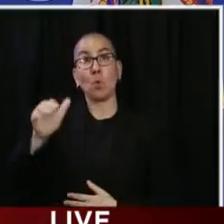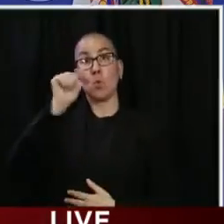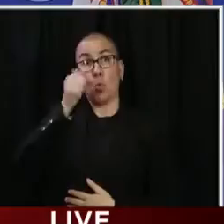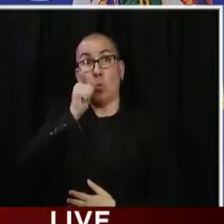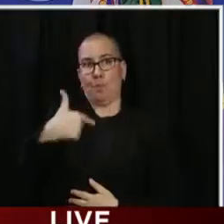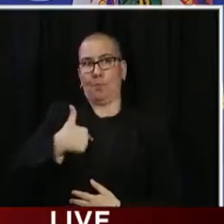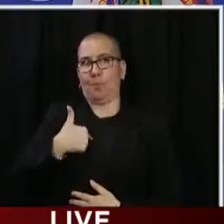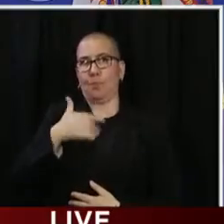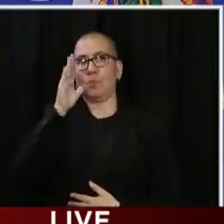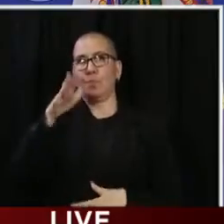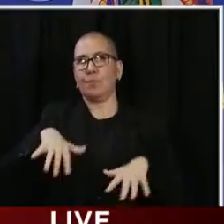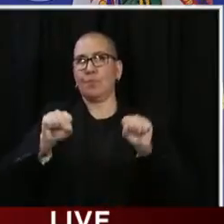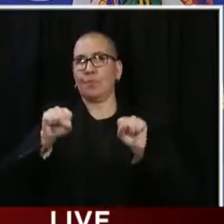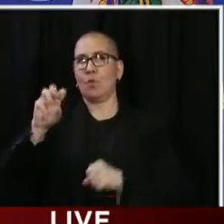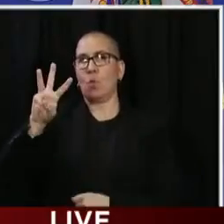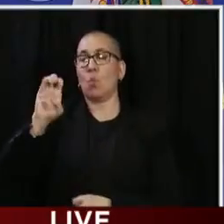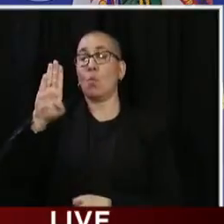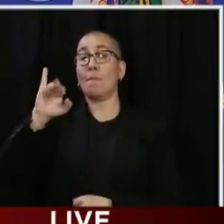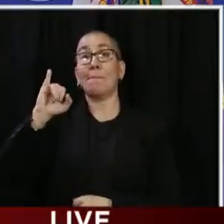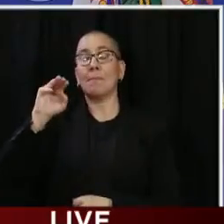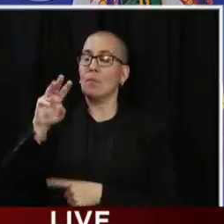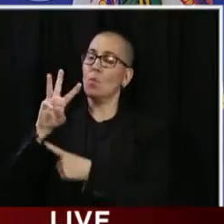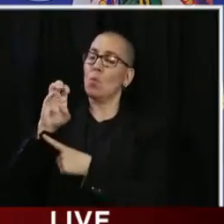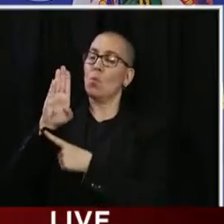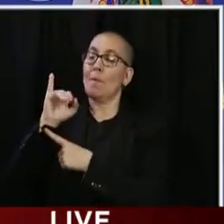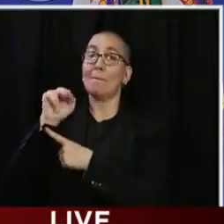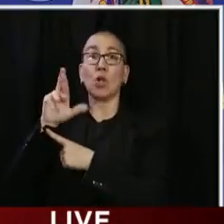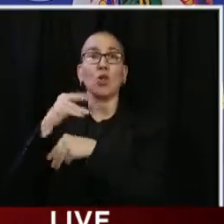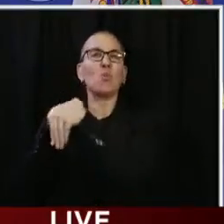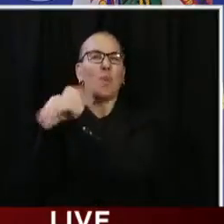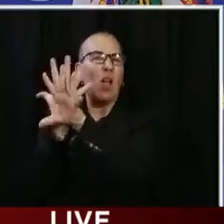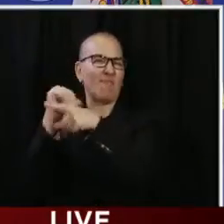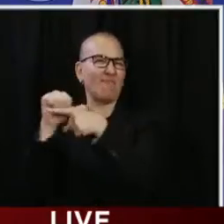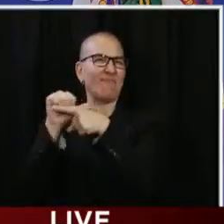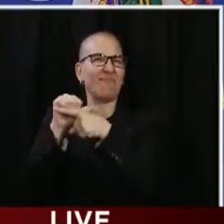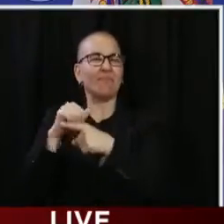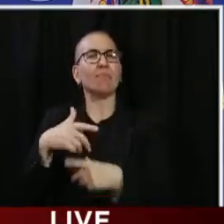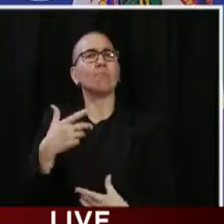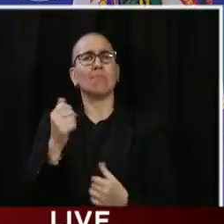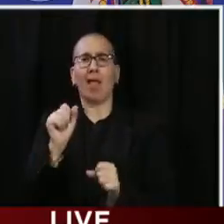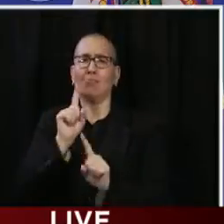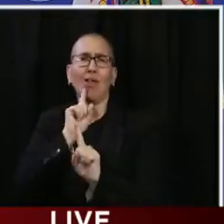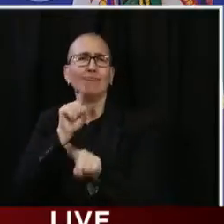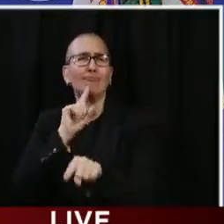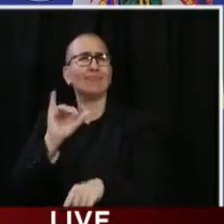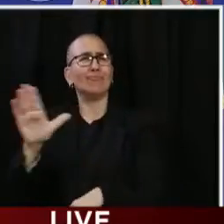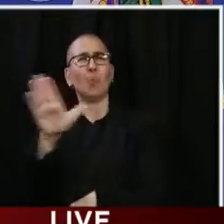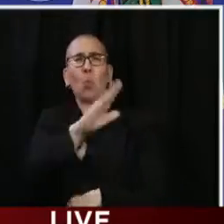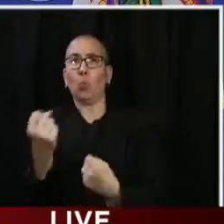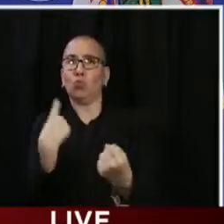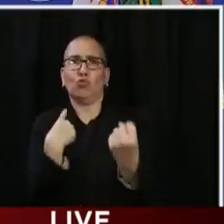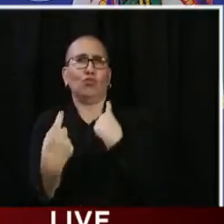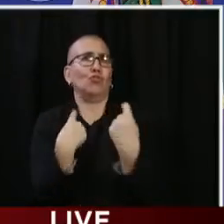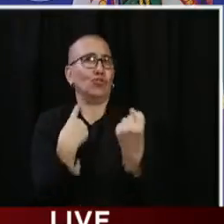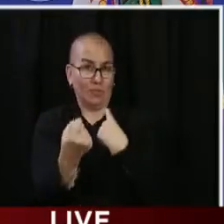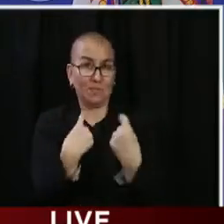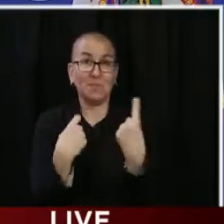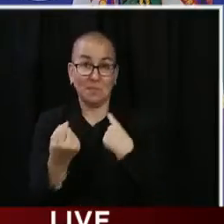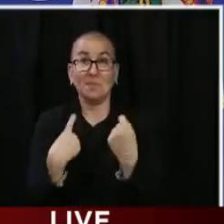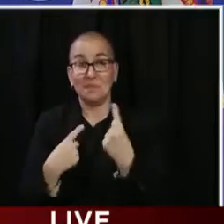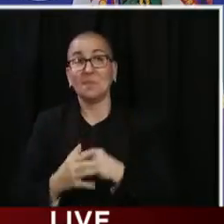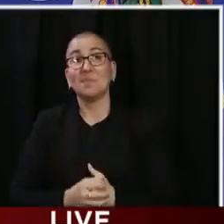So some positive changes today, some, I think, important changes for our economy that allow some businesses to get back up and running in a safe way.